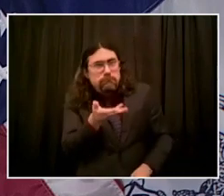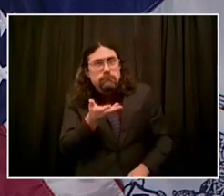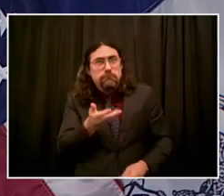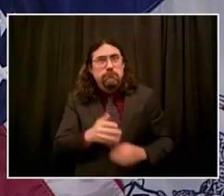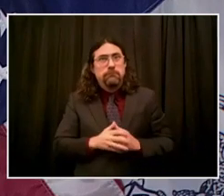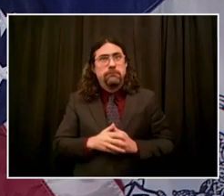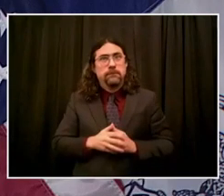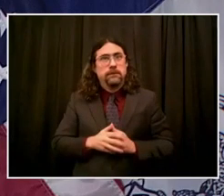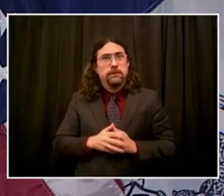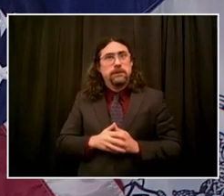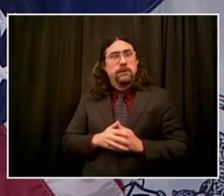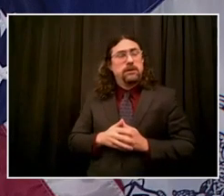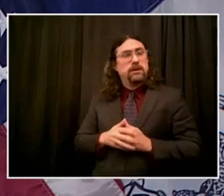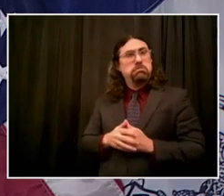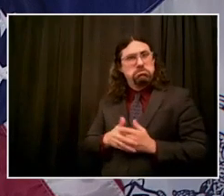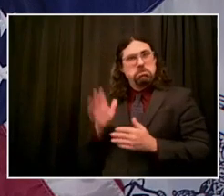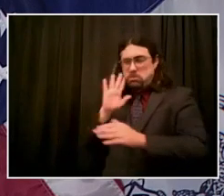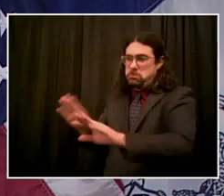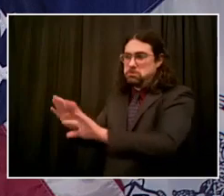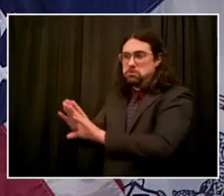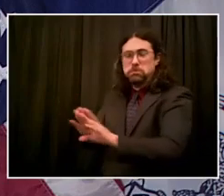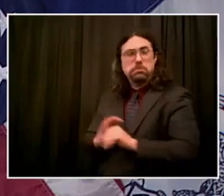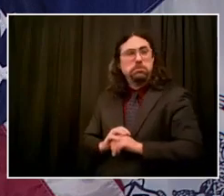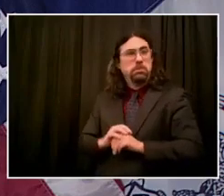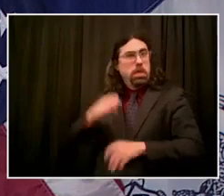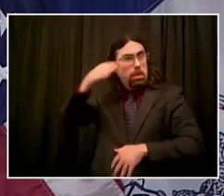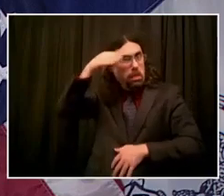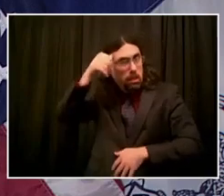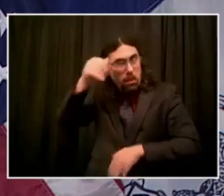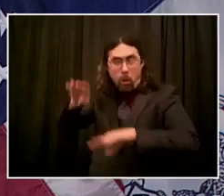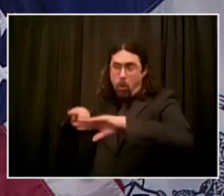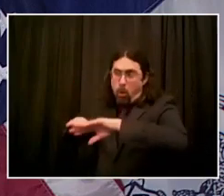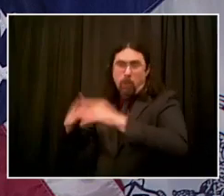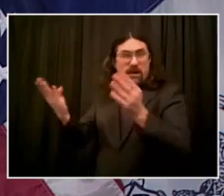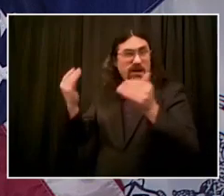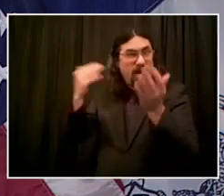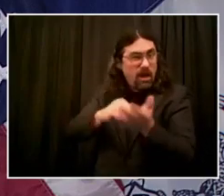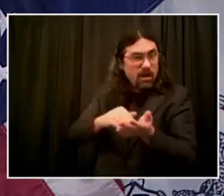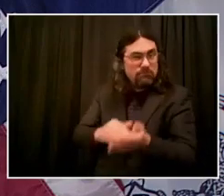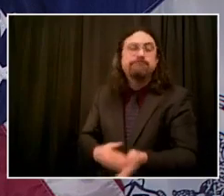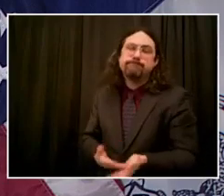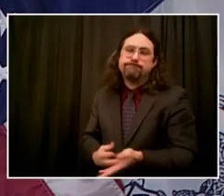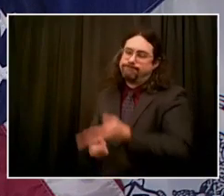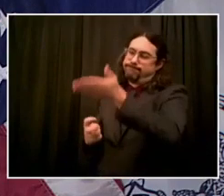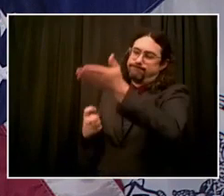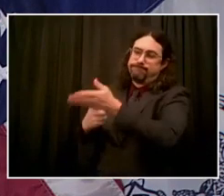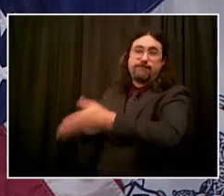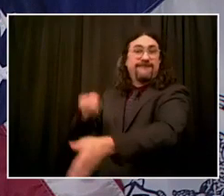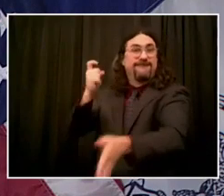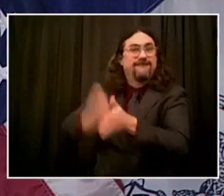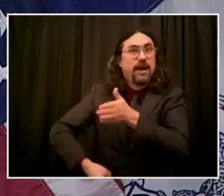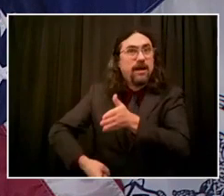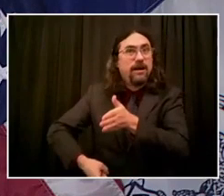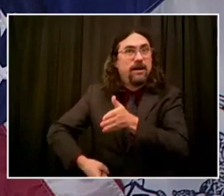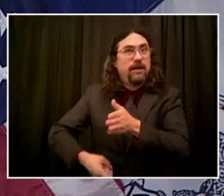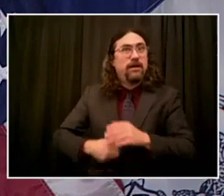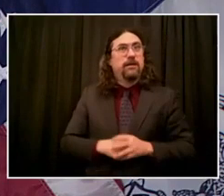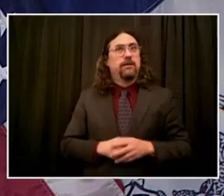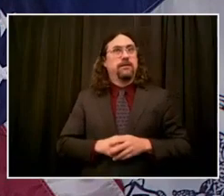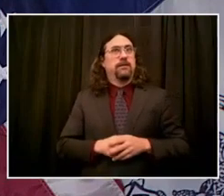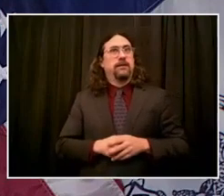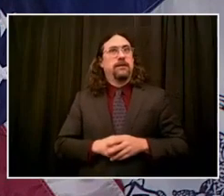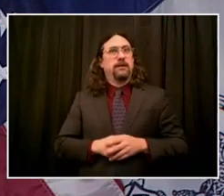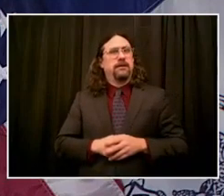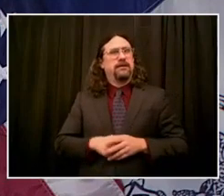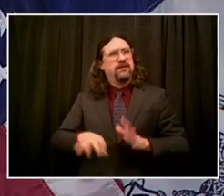we will deal with each and every one. And again, very, very few are trying to violate these rules. So, Andrew, I've been talking to business owners throughout, and